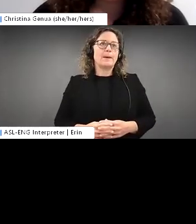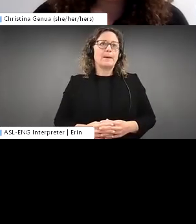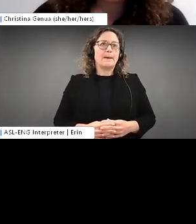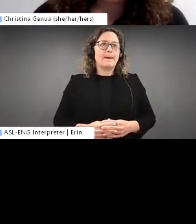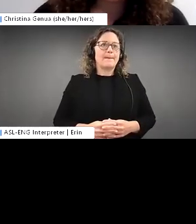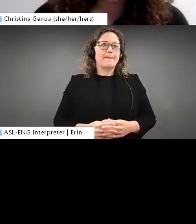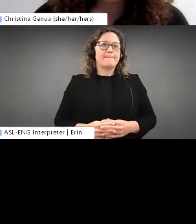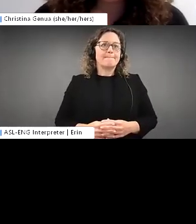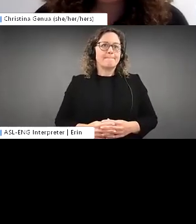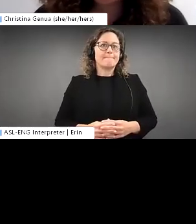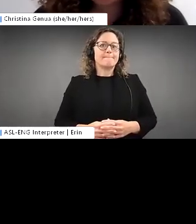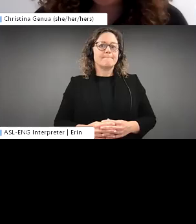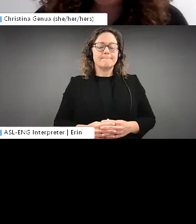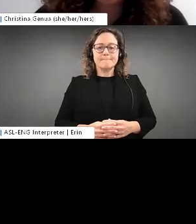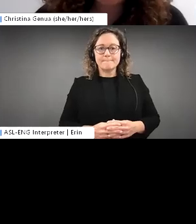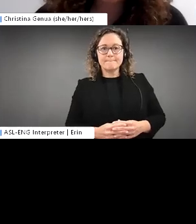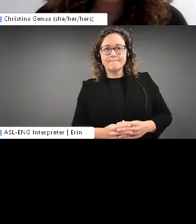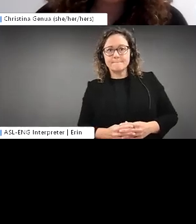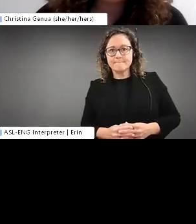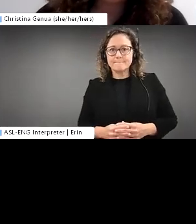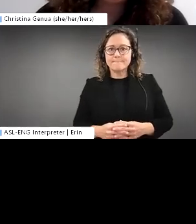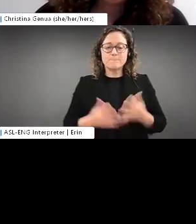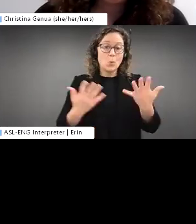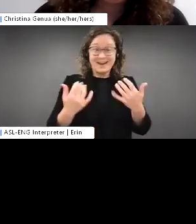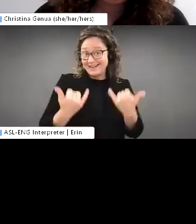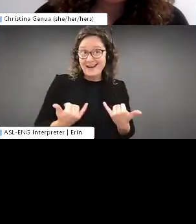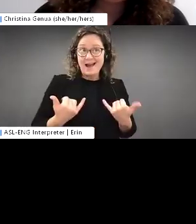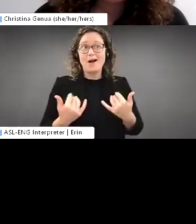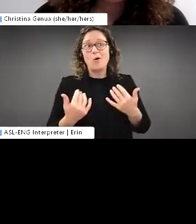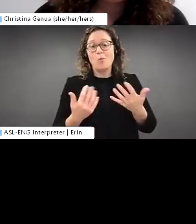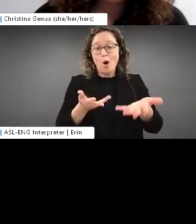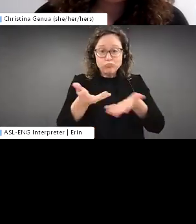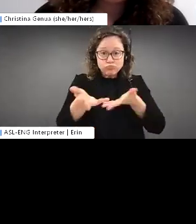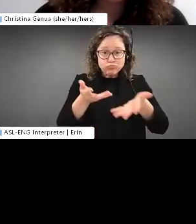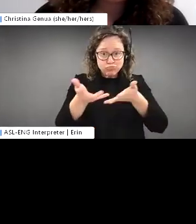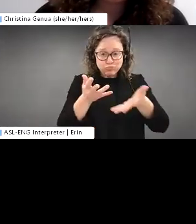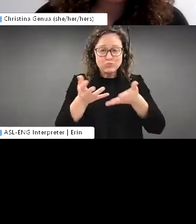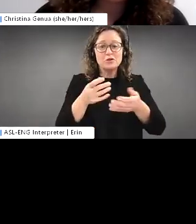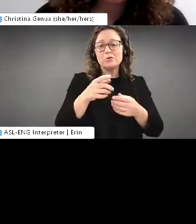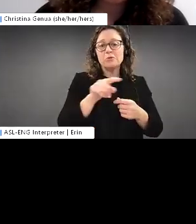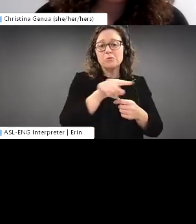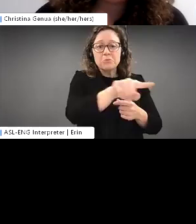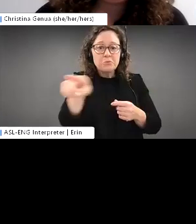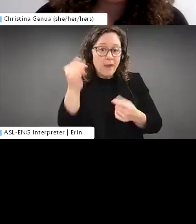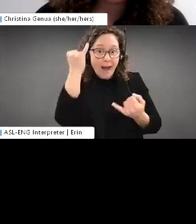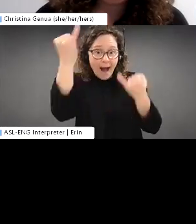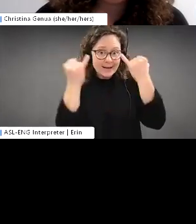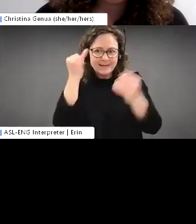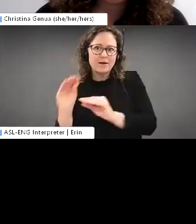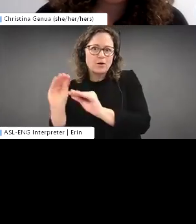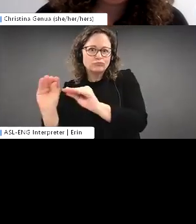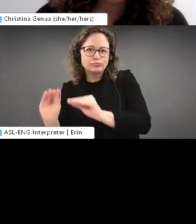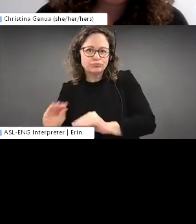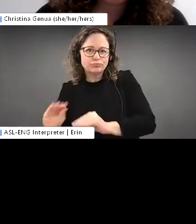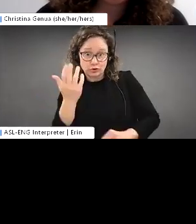Okay, so do we want to use the group chat just to um, throw out some ideas on what steps Riley will